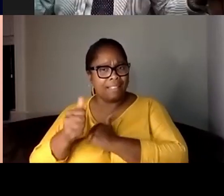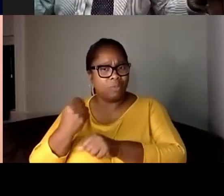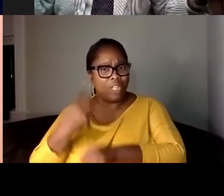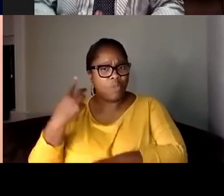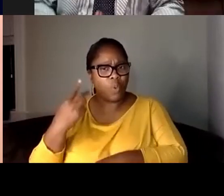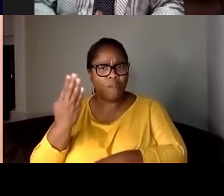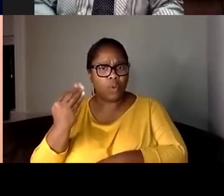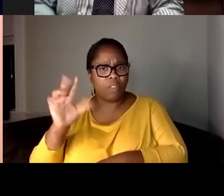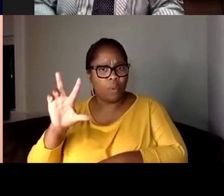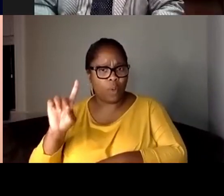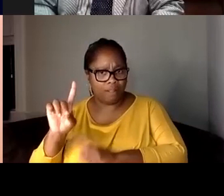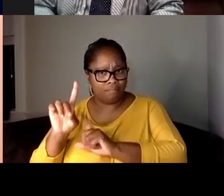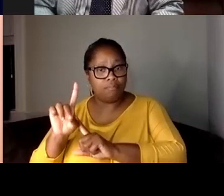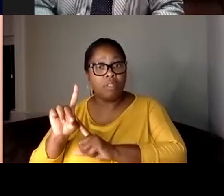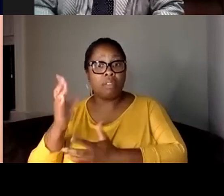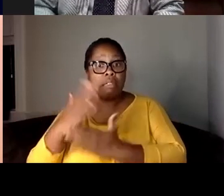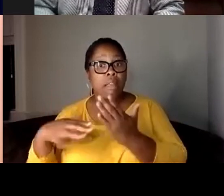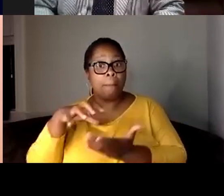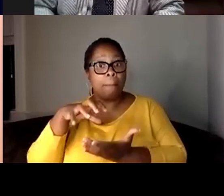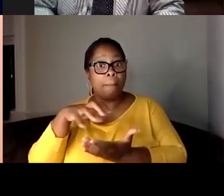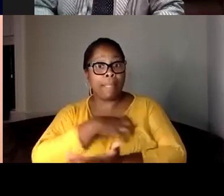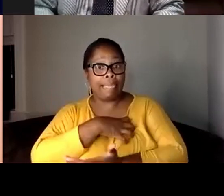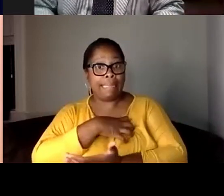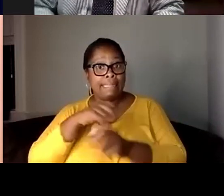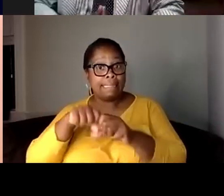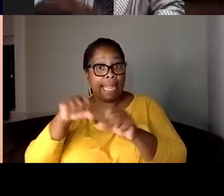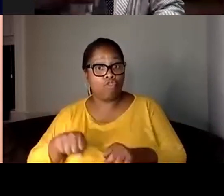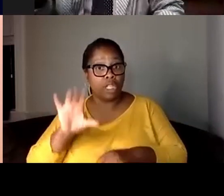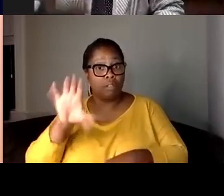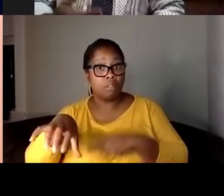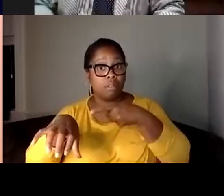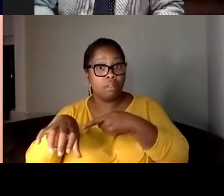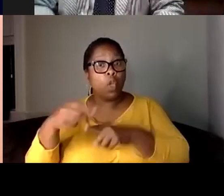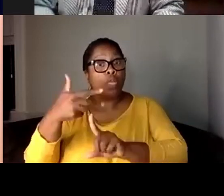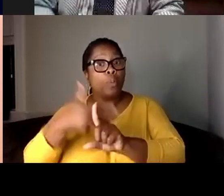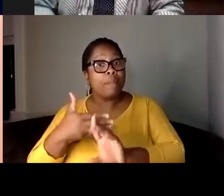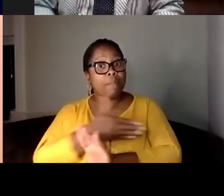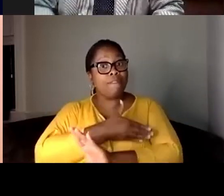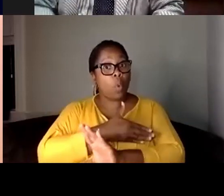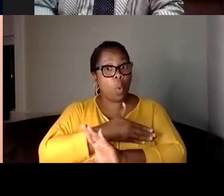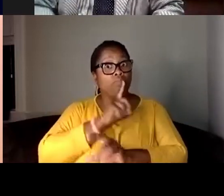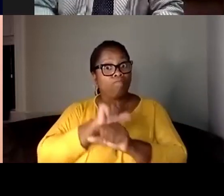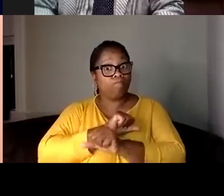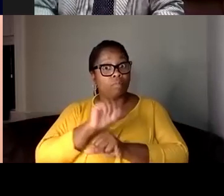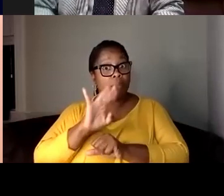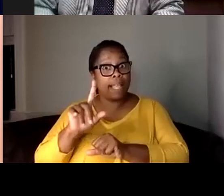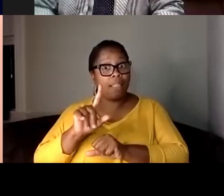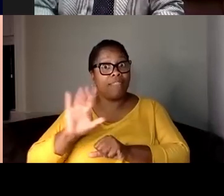have police stations who 3 months before that bill was enacted got rid of their